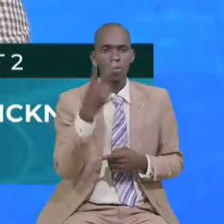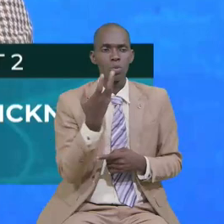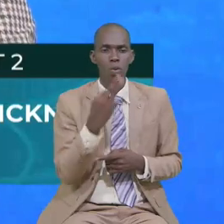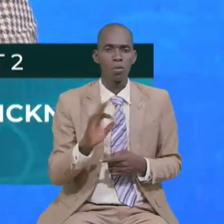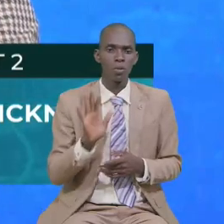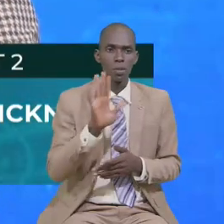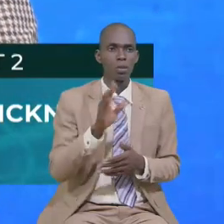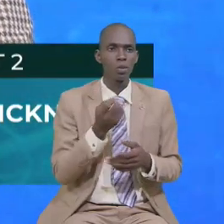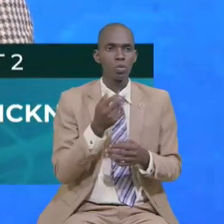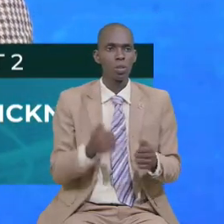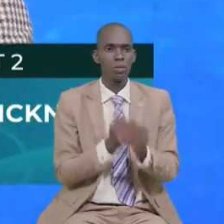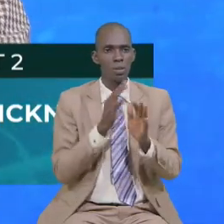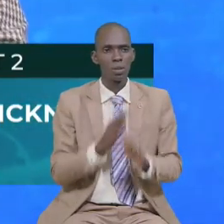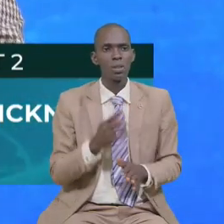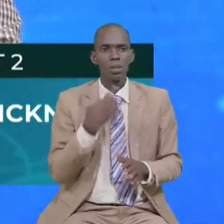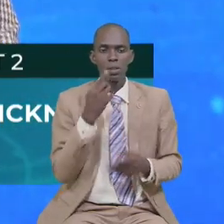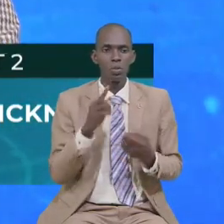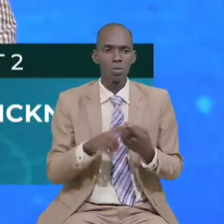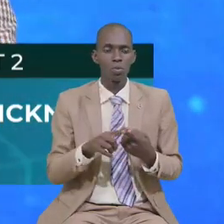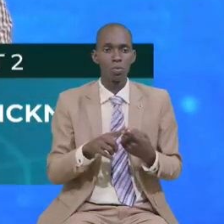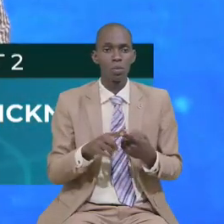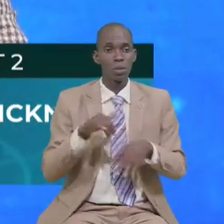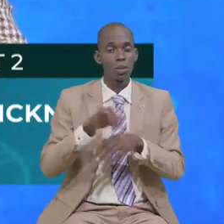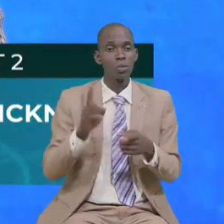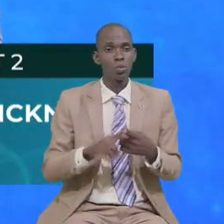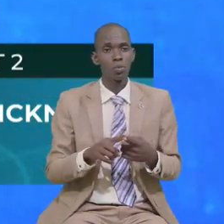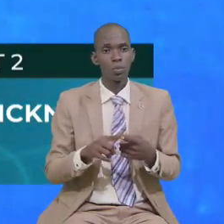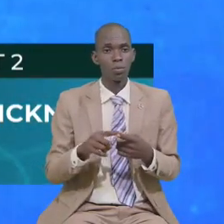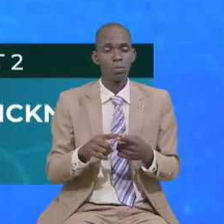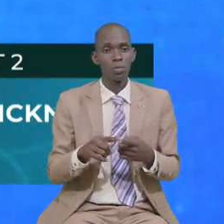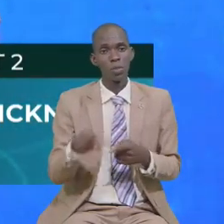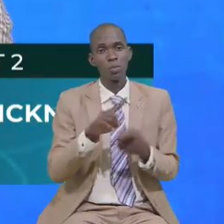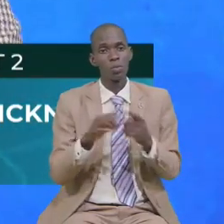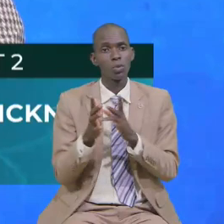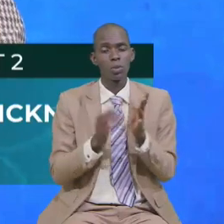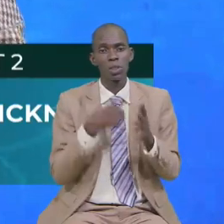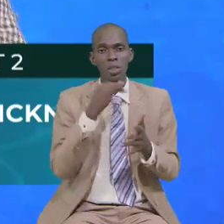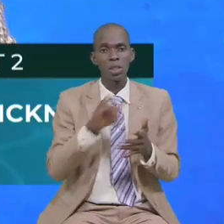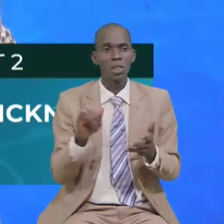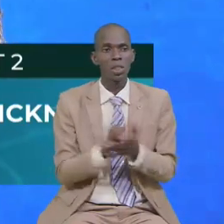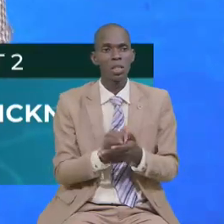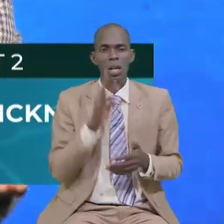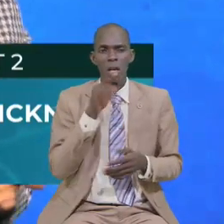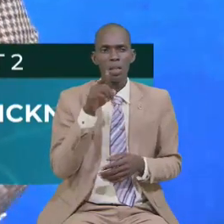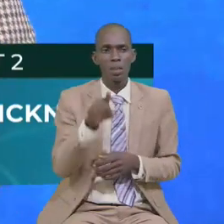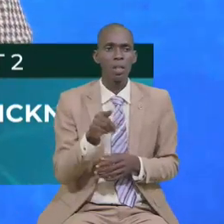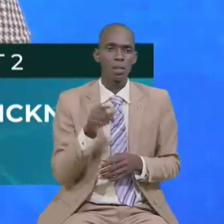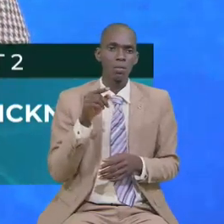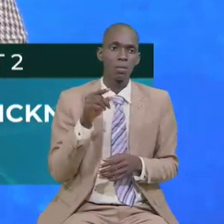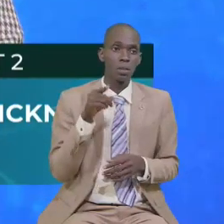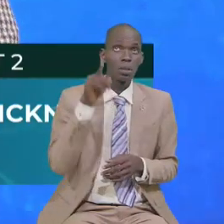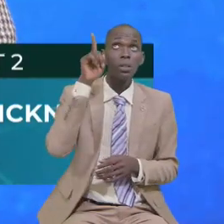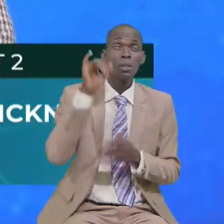saying, art thou that he that shall come, or do we look for